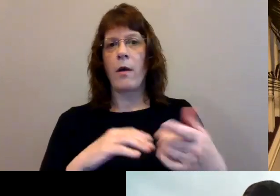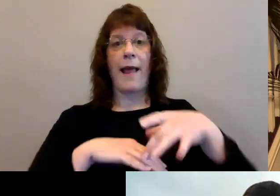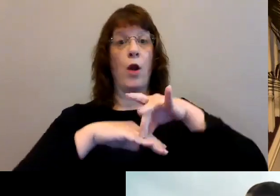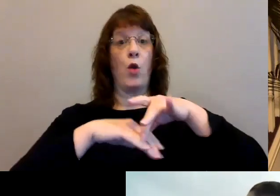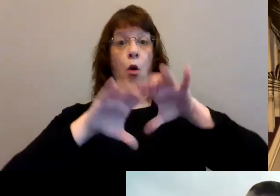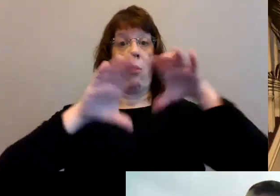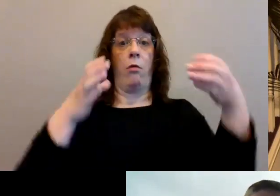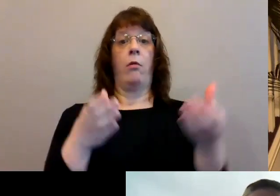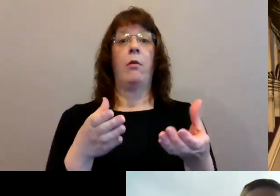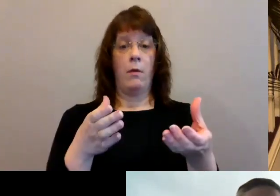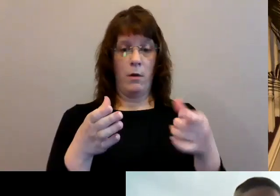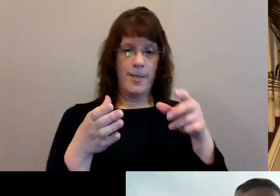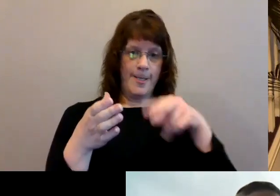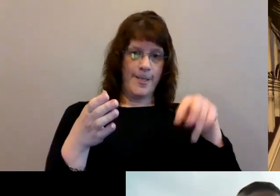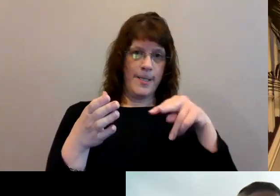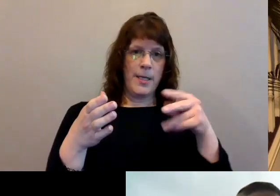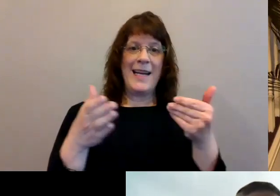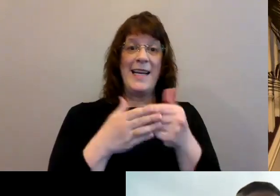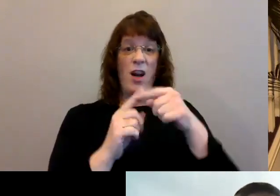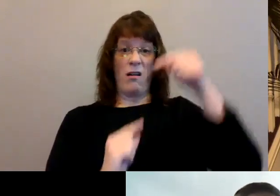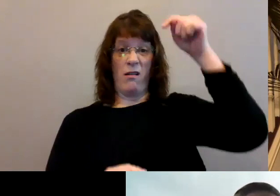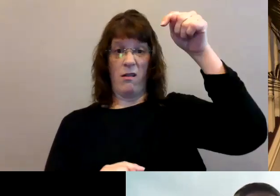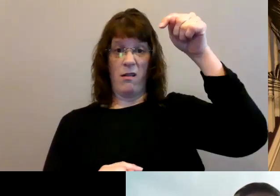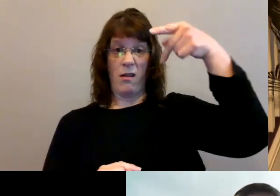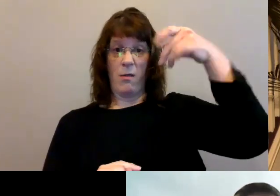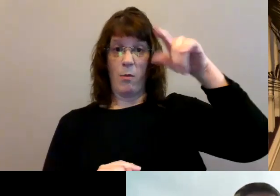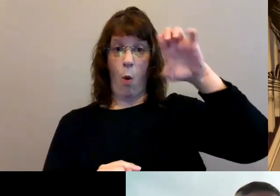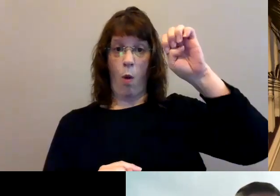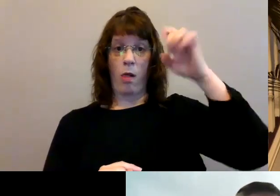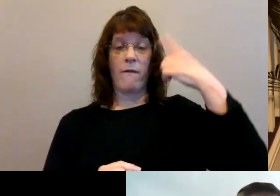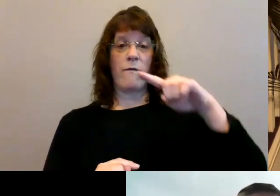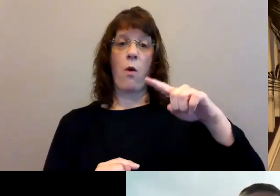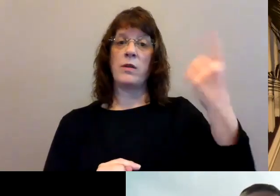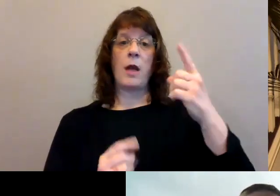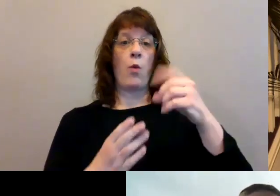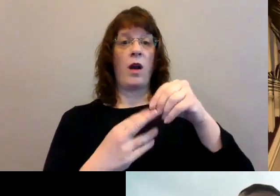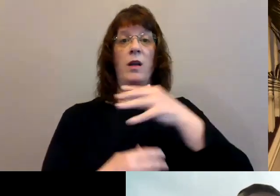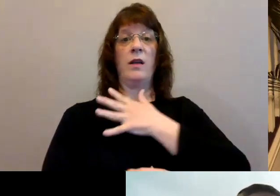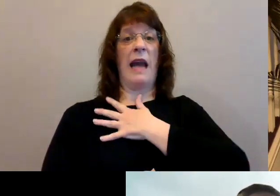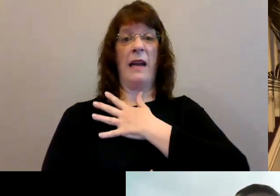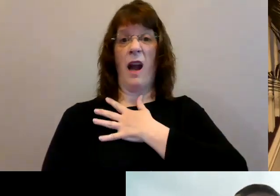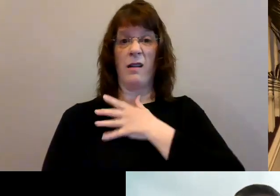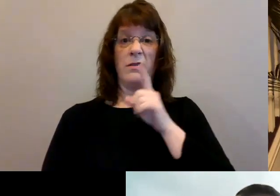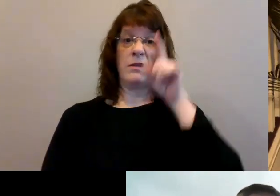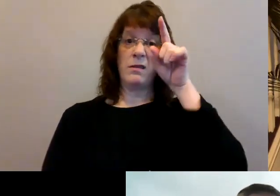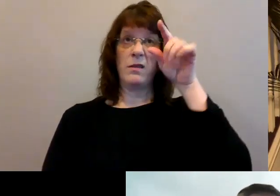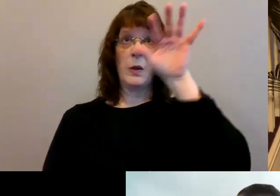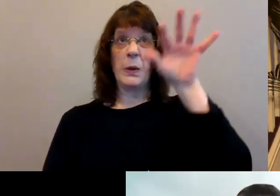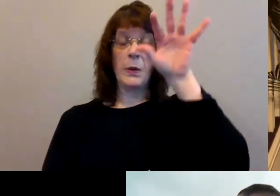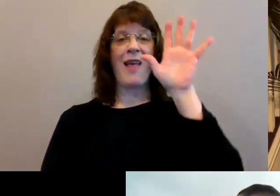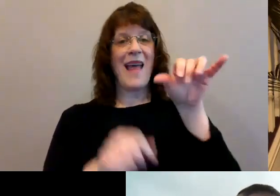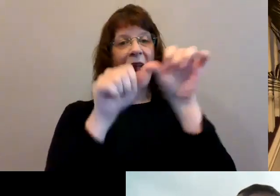scale, and you're near the poles, so if you're, for example, somewhere in Canada, that part of that area